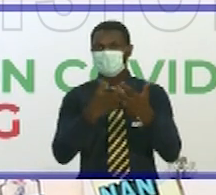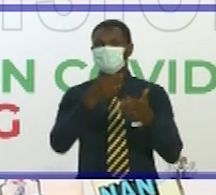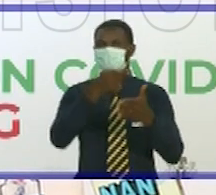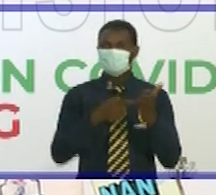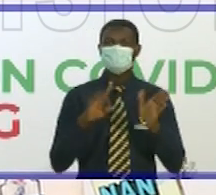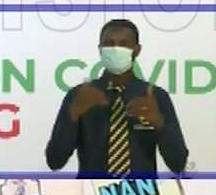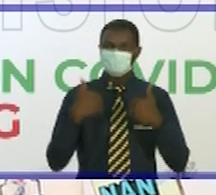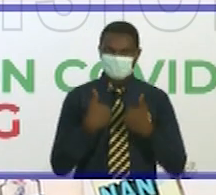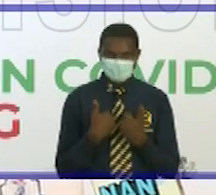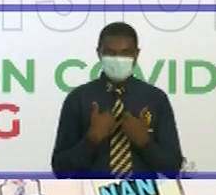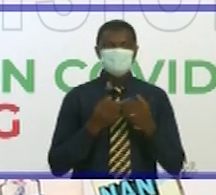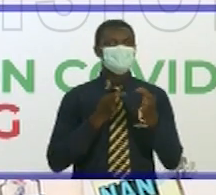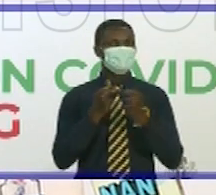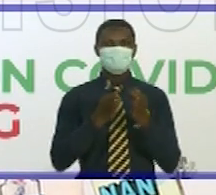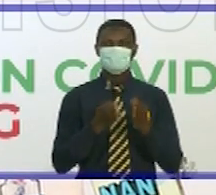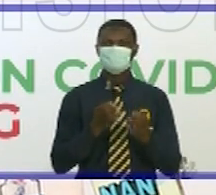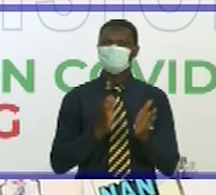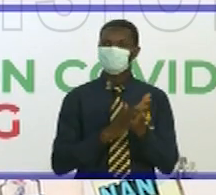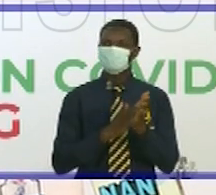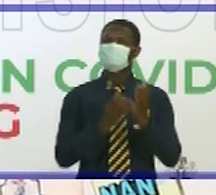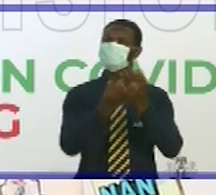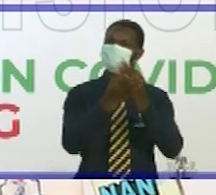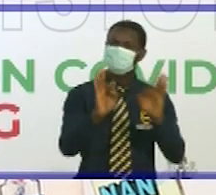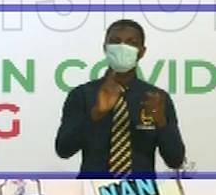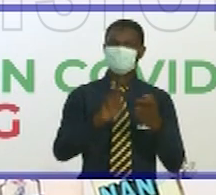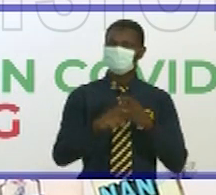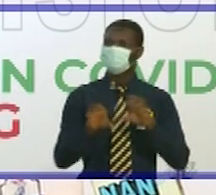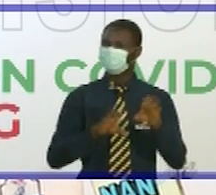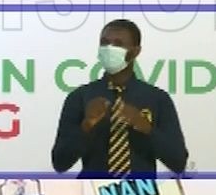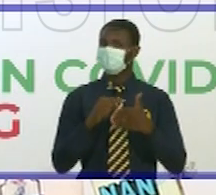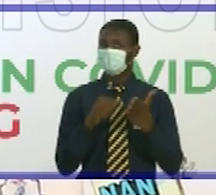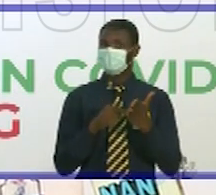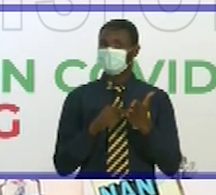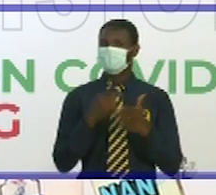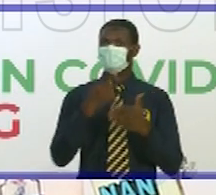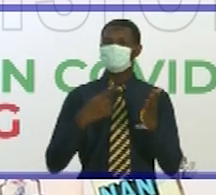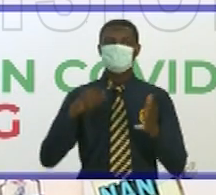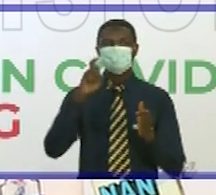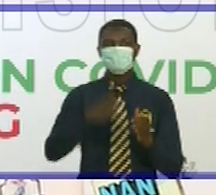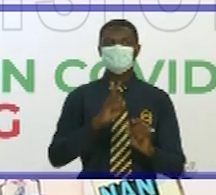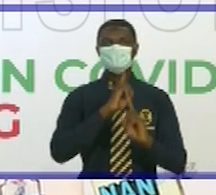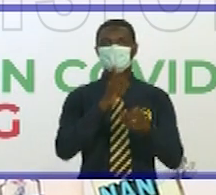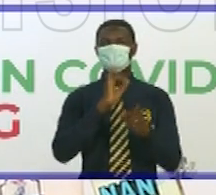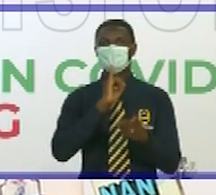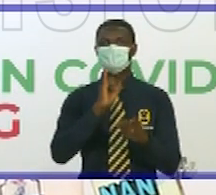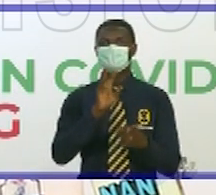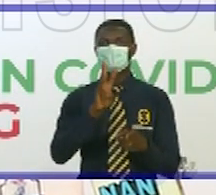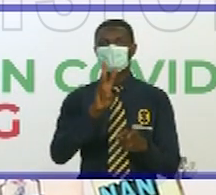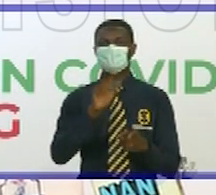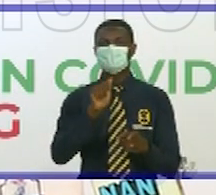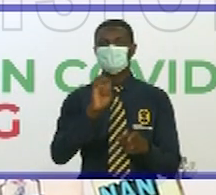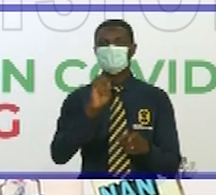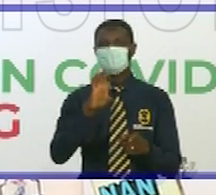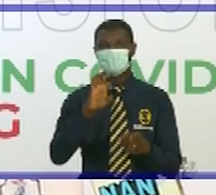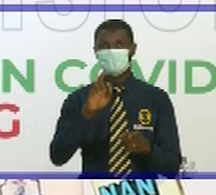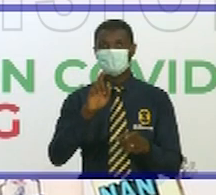they are free to do this. What we then must answer is the WAEC timetable. Are